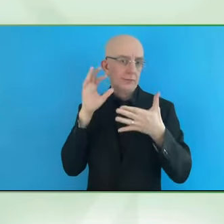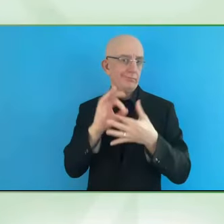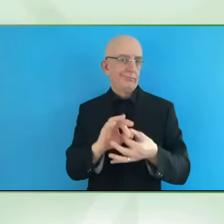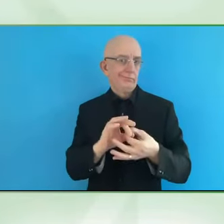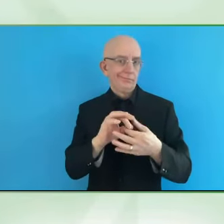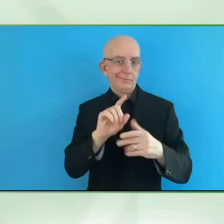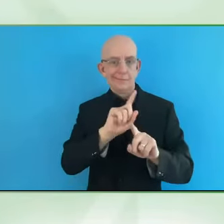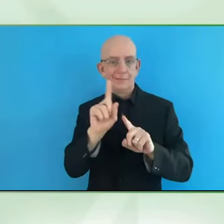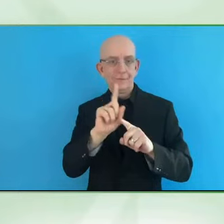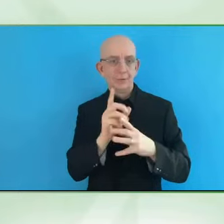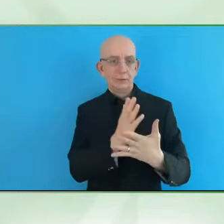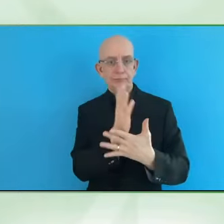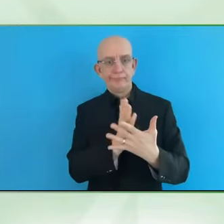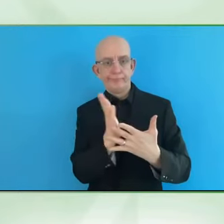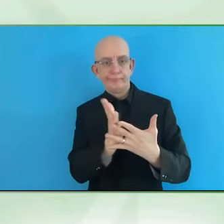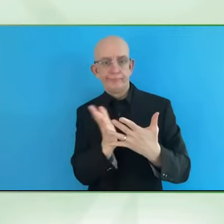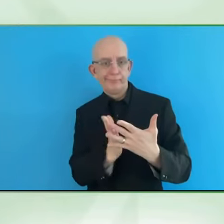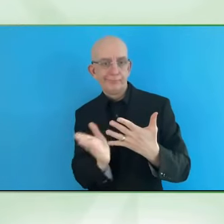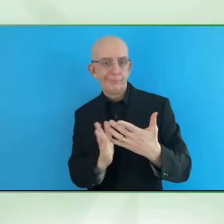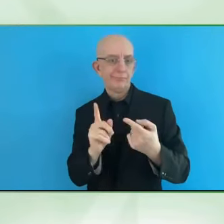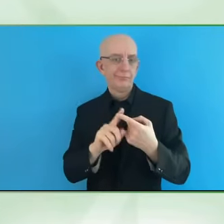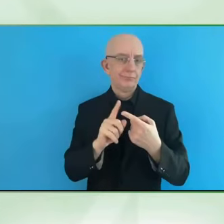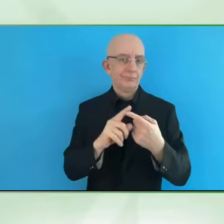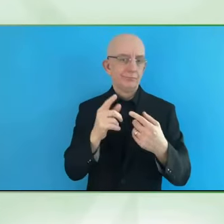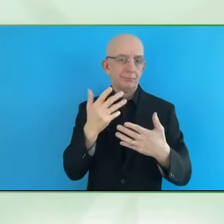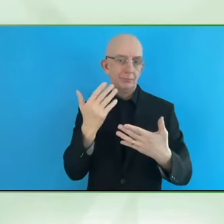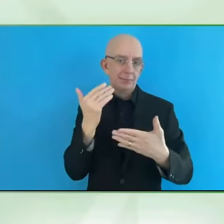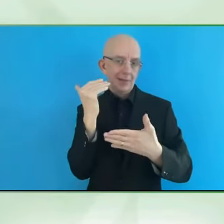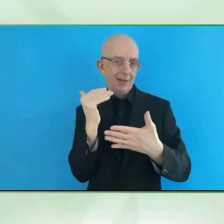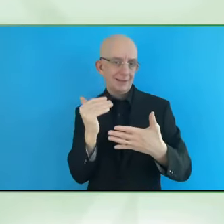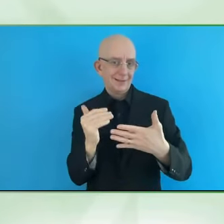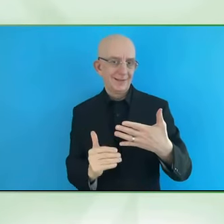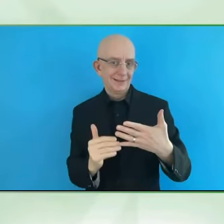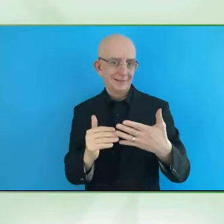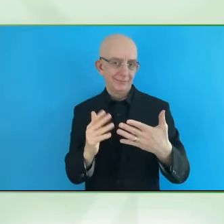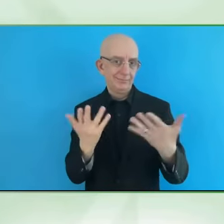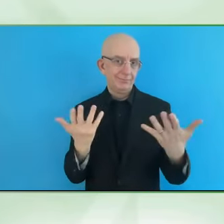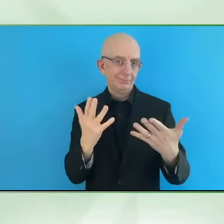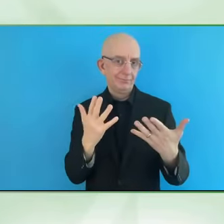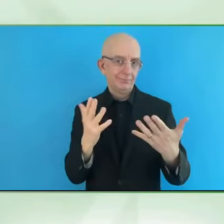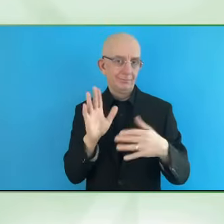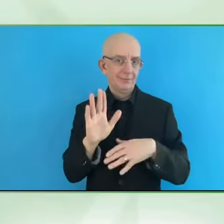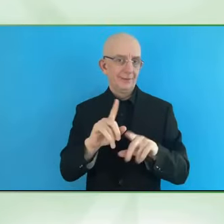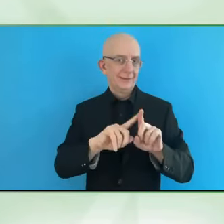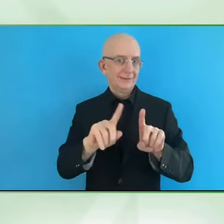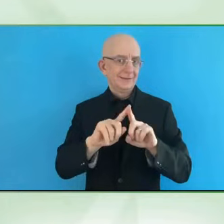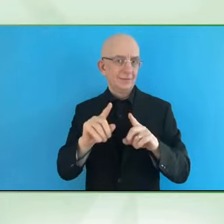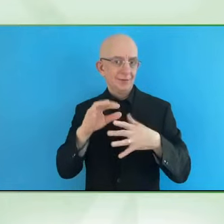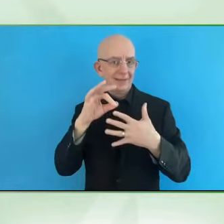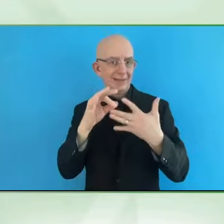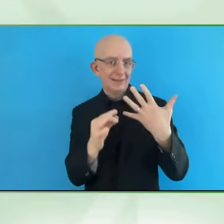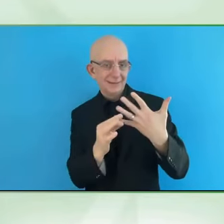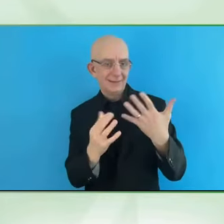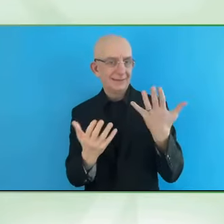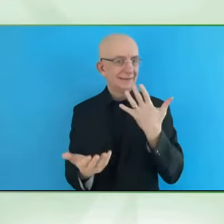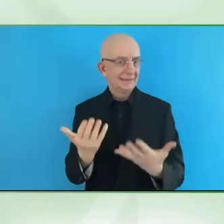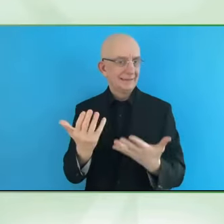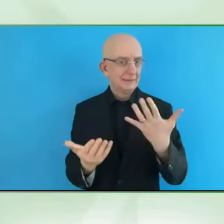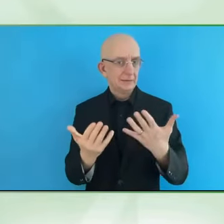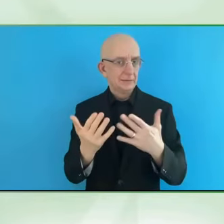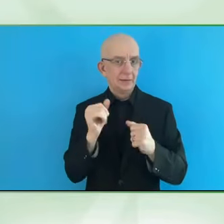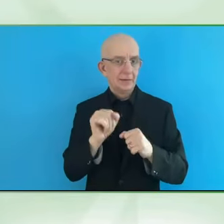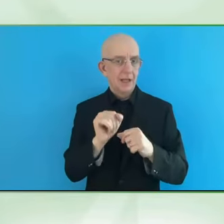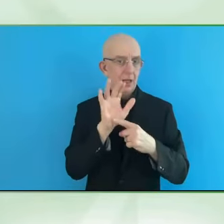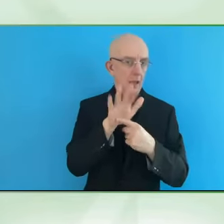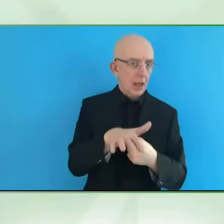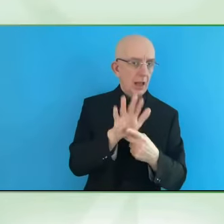expressed that we need to take into account the different needs in plural. And mm-hmm. that's what we have translated to, that they need